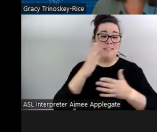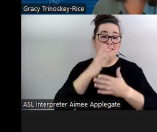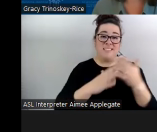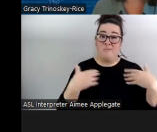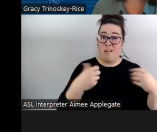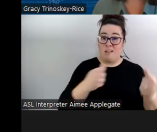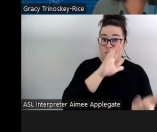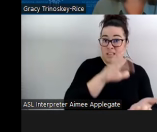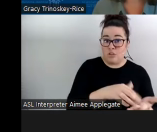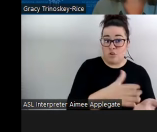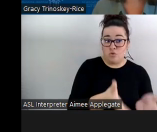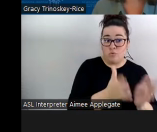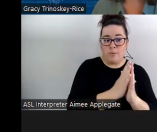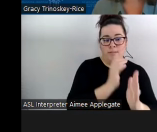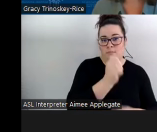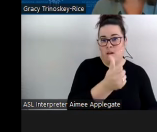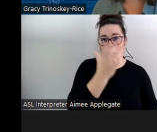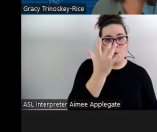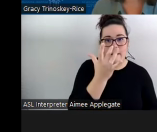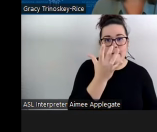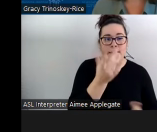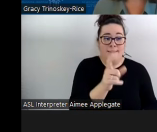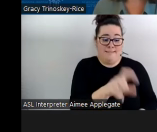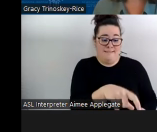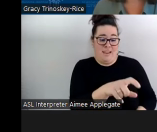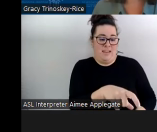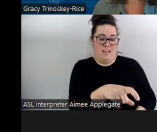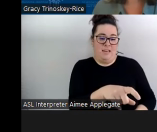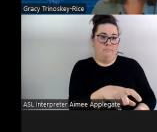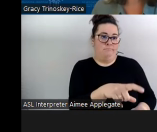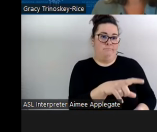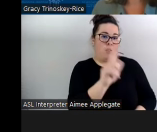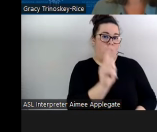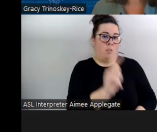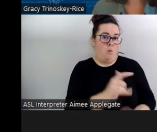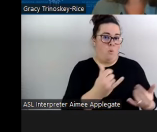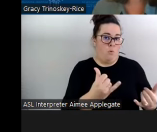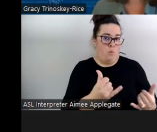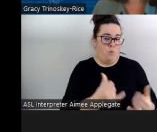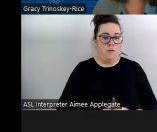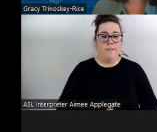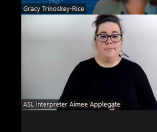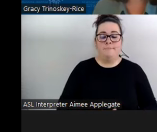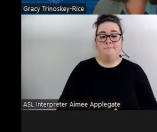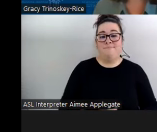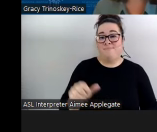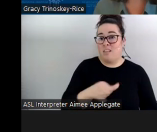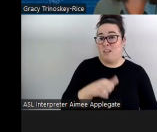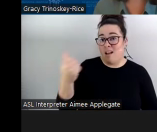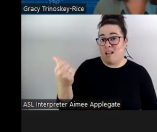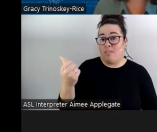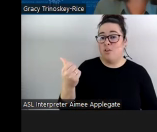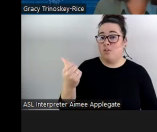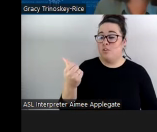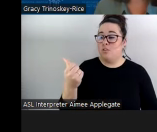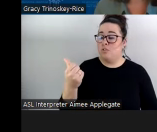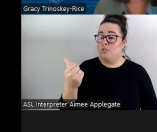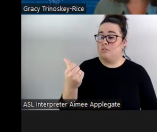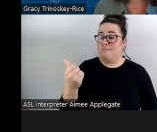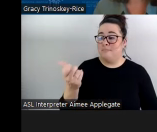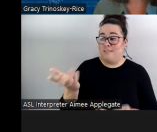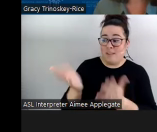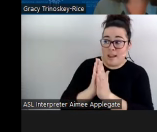them because demand for vaccines at their health center is really low right now. Others have been told by their state